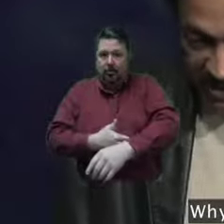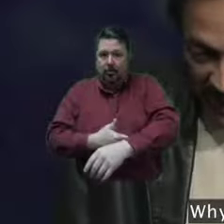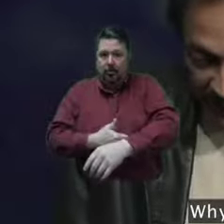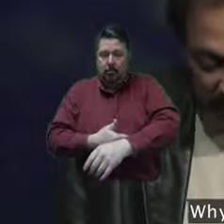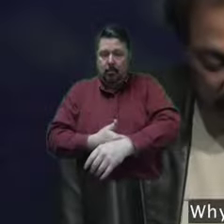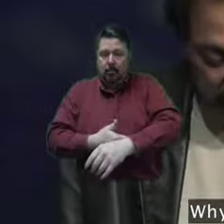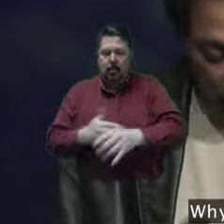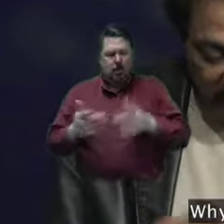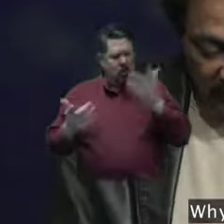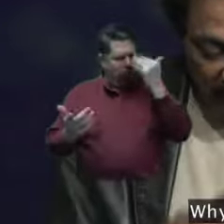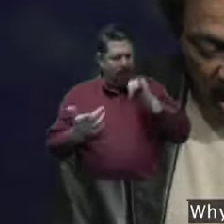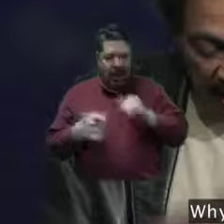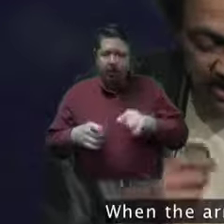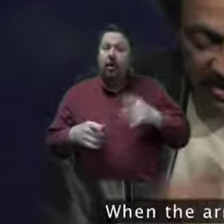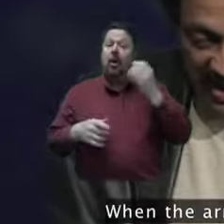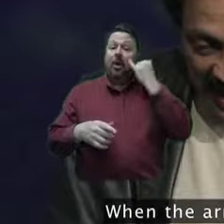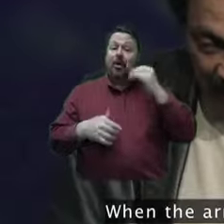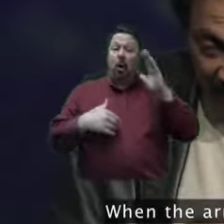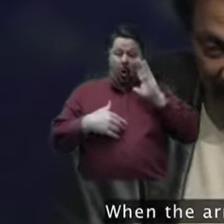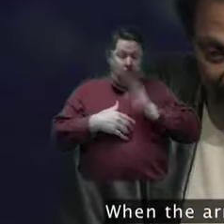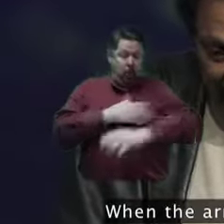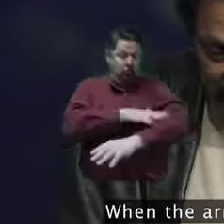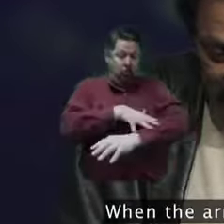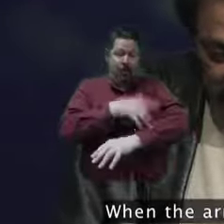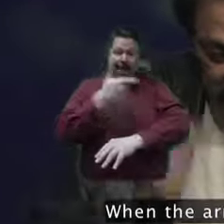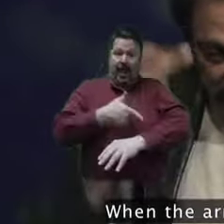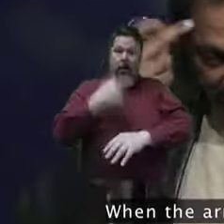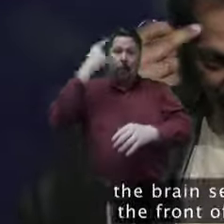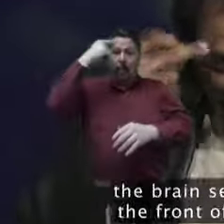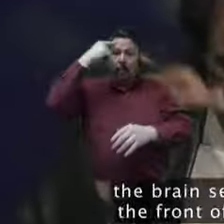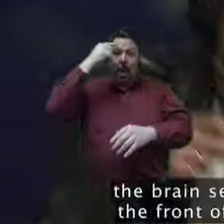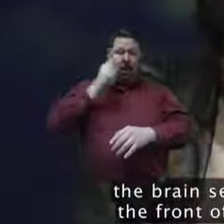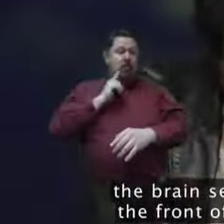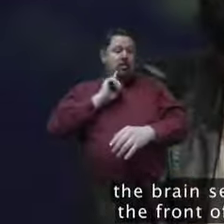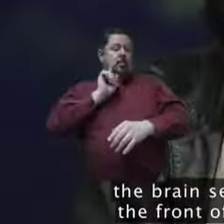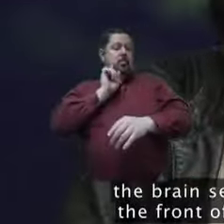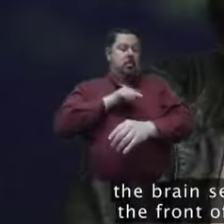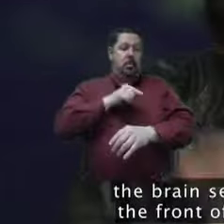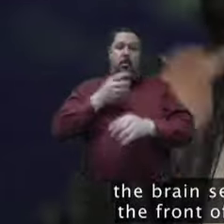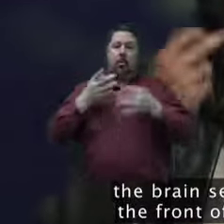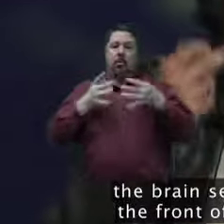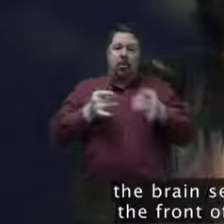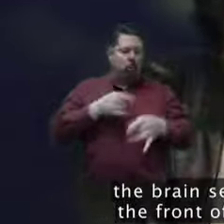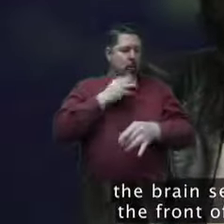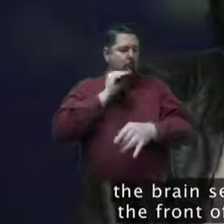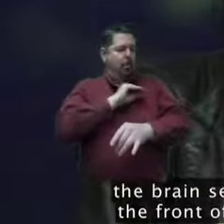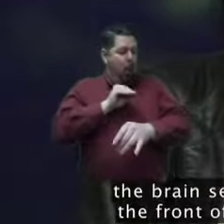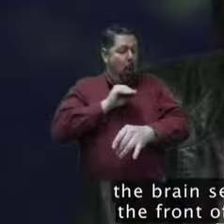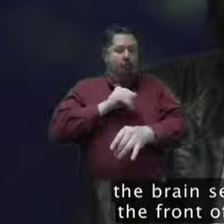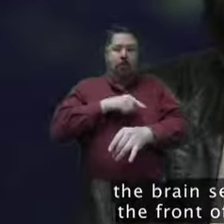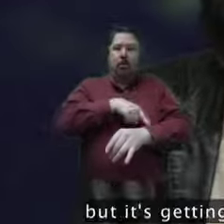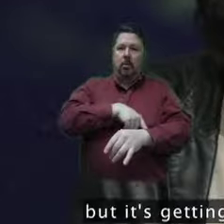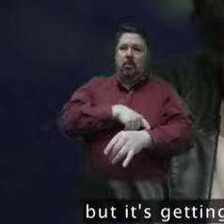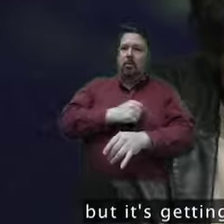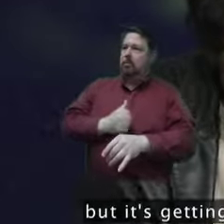Why does this happen? When the arm was intact but paralyzed, the brain sends commands to the arm, the front of the brain saying, move. But it's getting